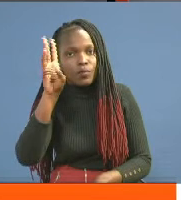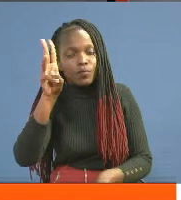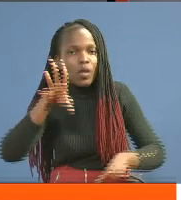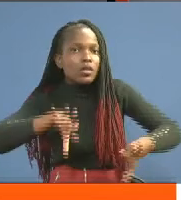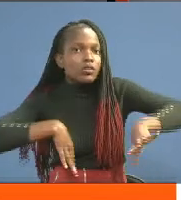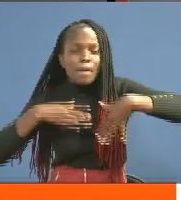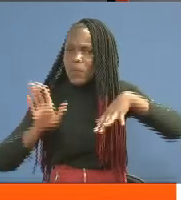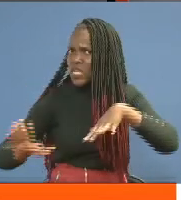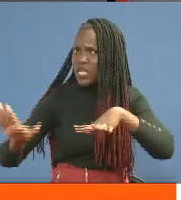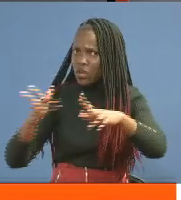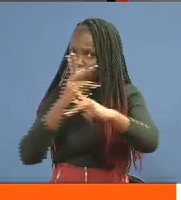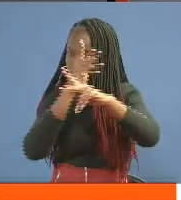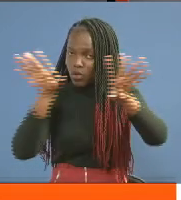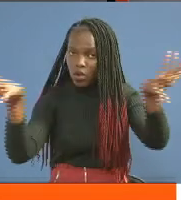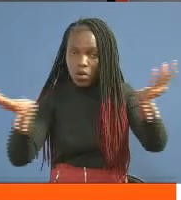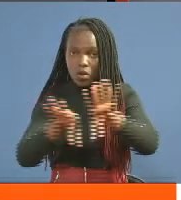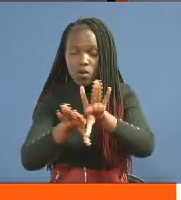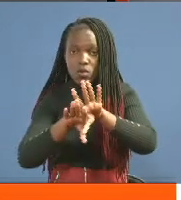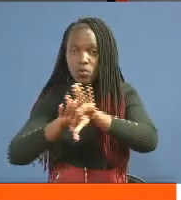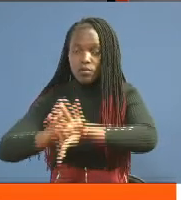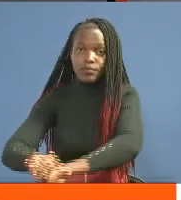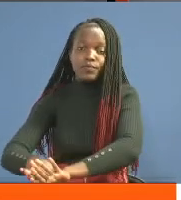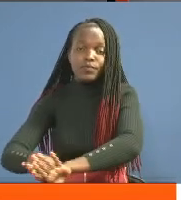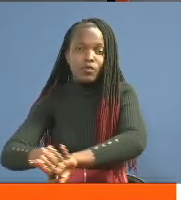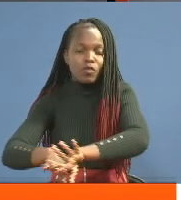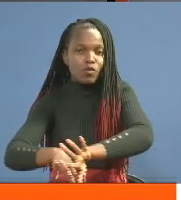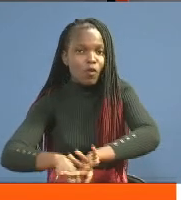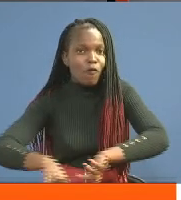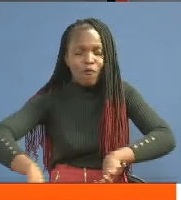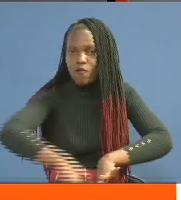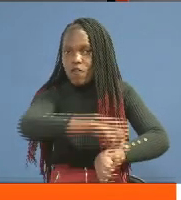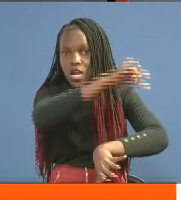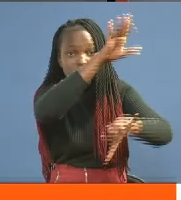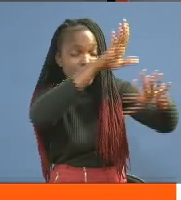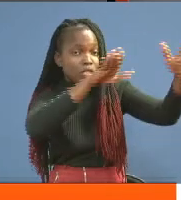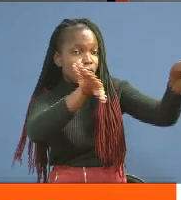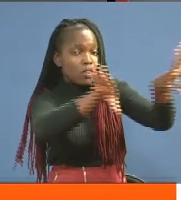non-essential businesses, suspension of international flights, partial lockdowns in Nairobi,